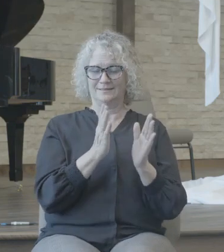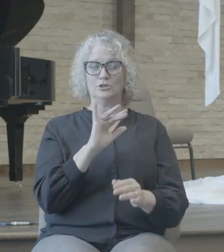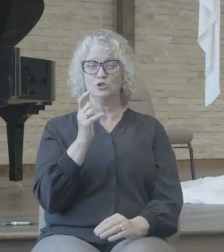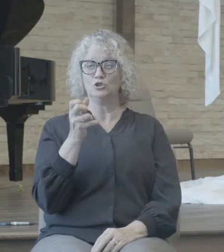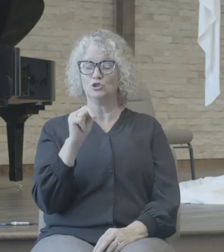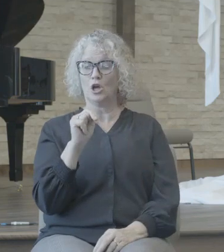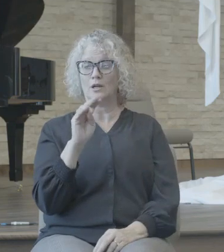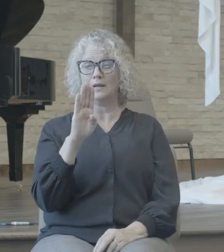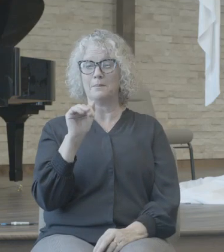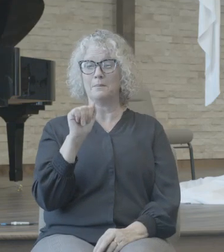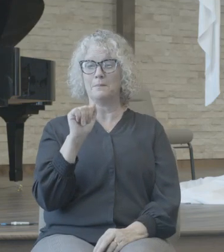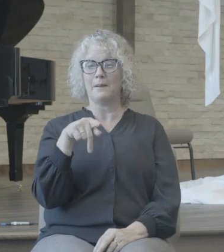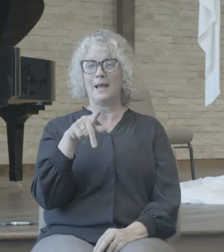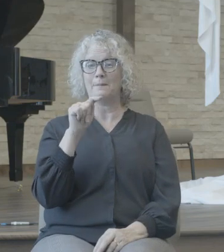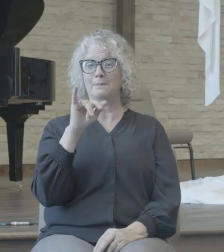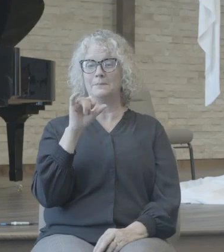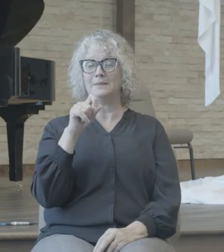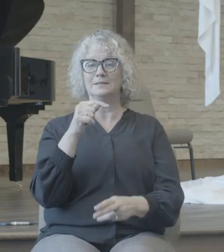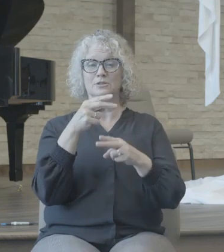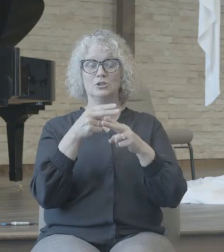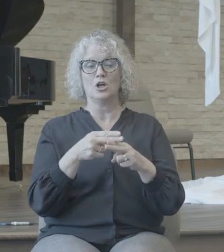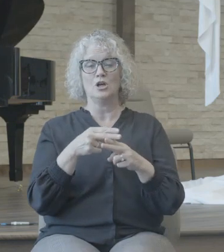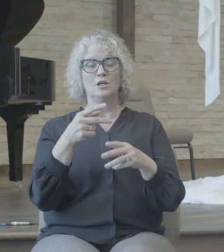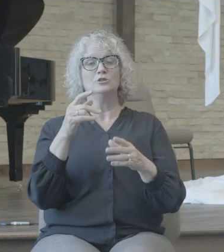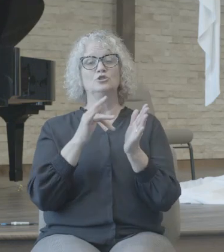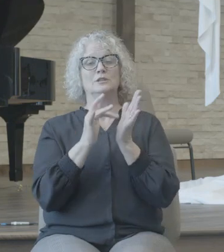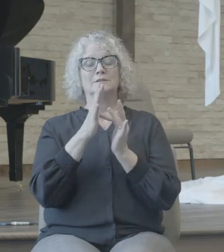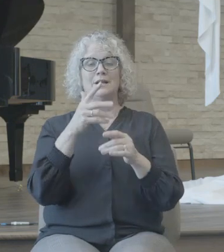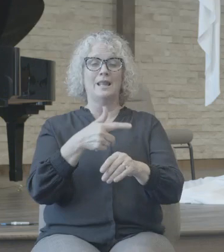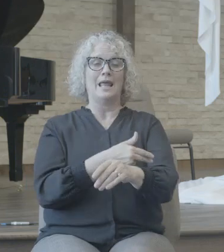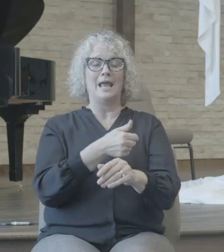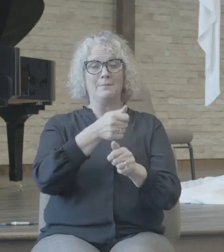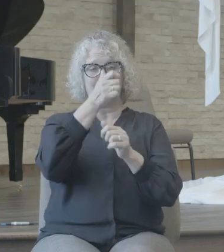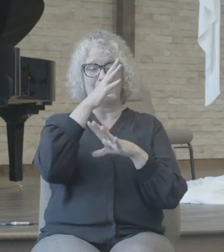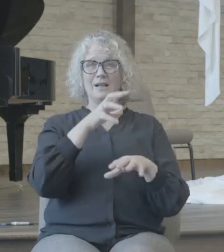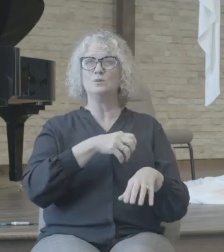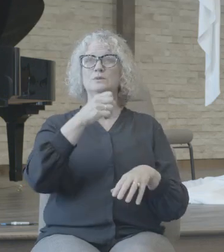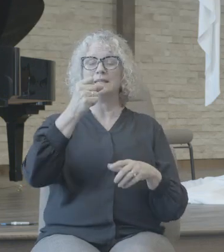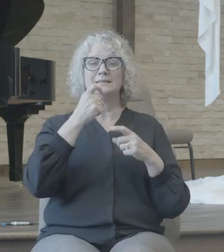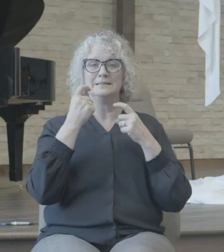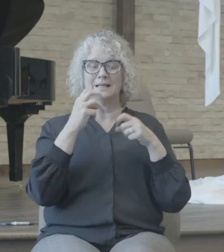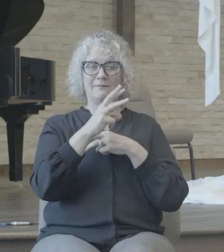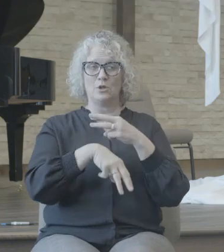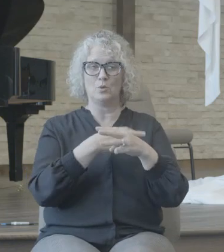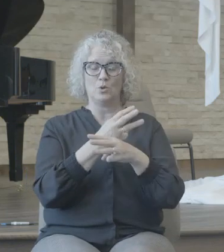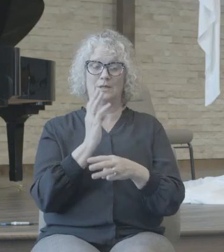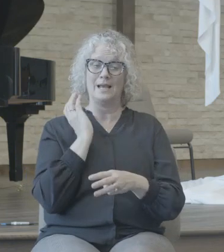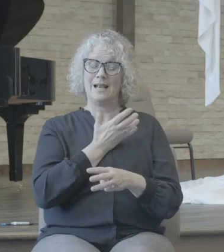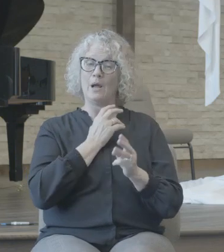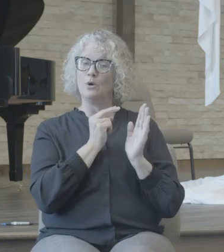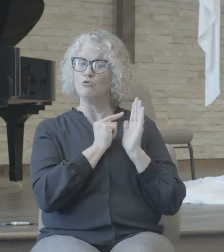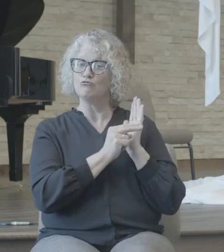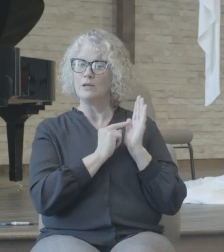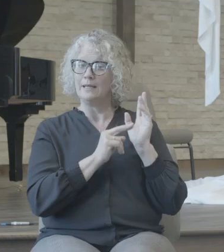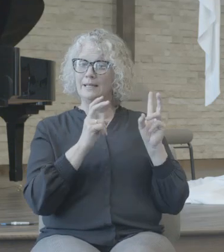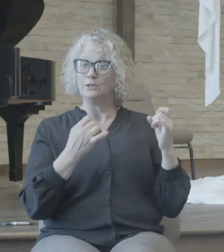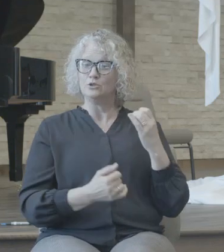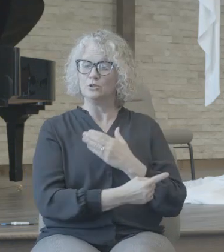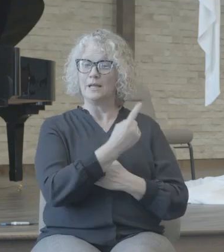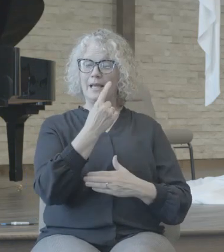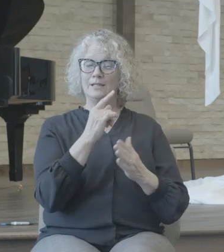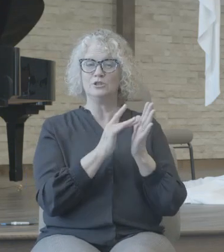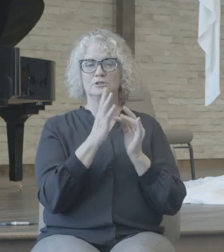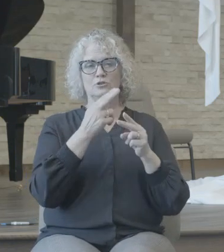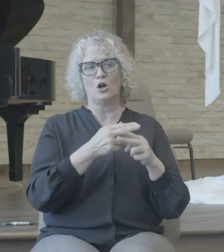called Jesus the Lamb of God who takes away the sin of the world. In our epistle reading today, Jesus is called the Lamb. In the